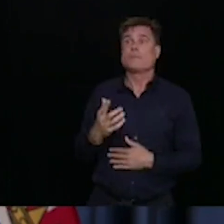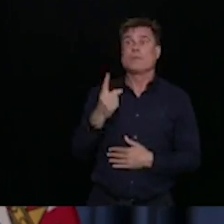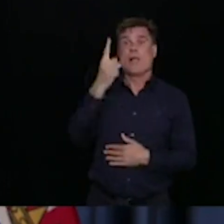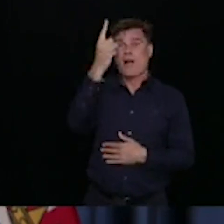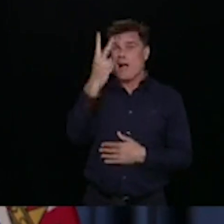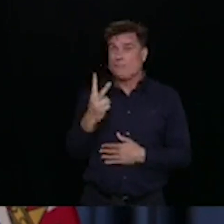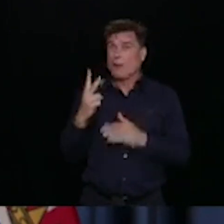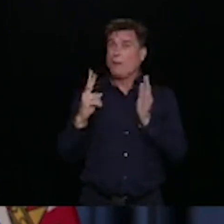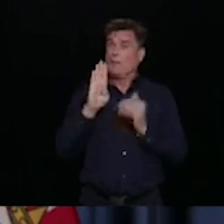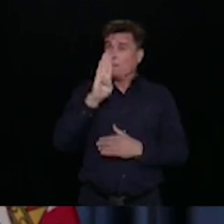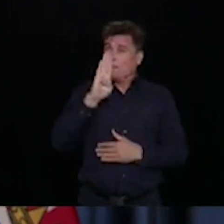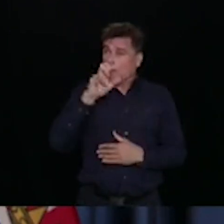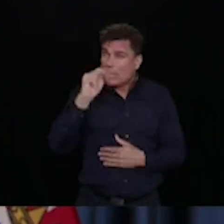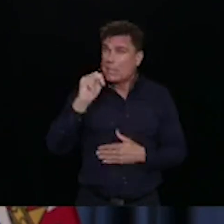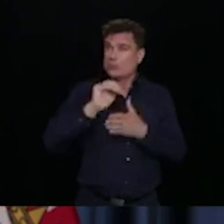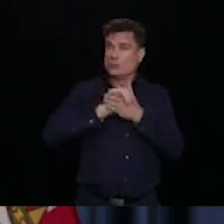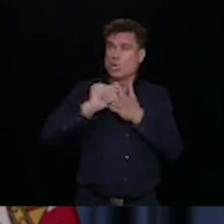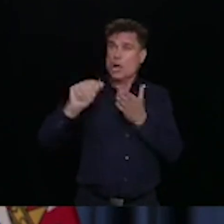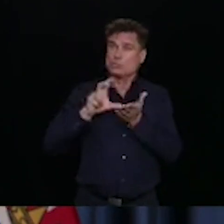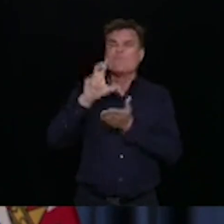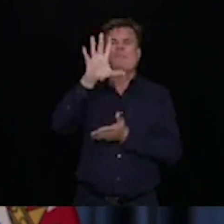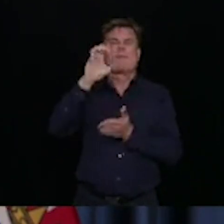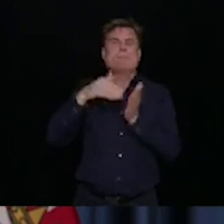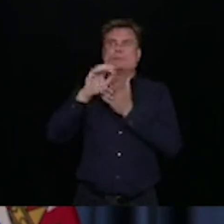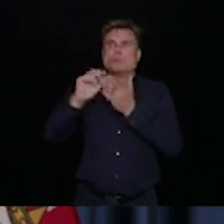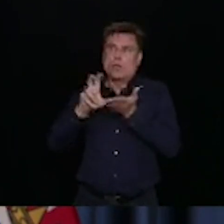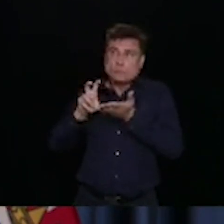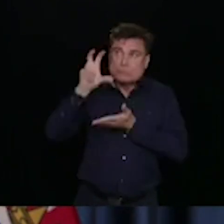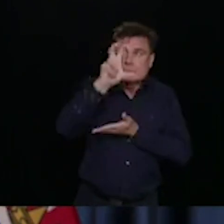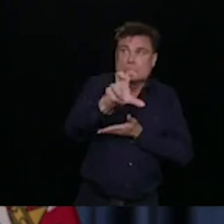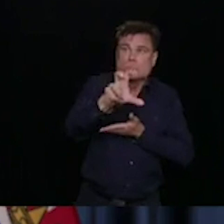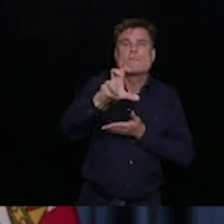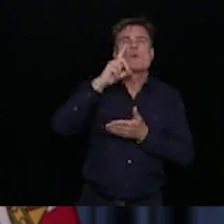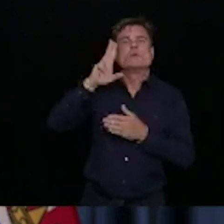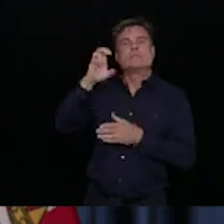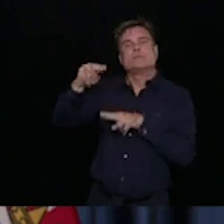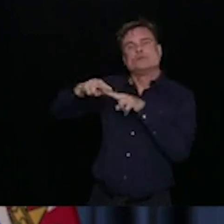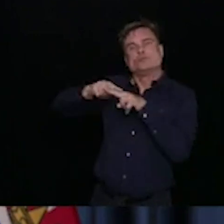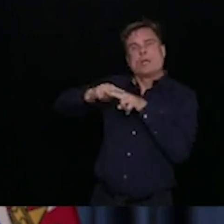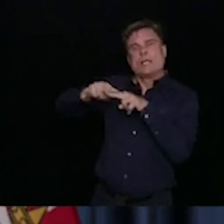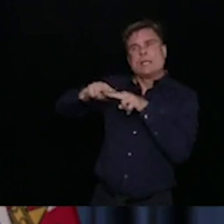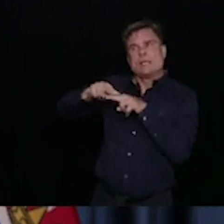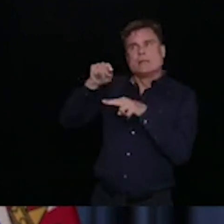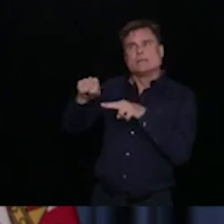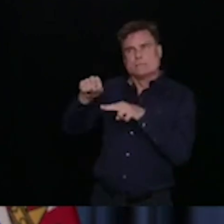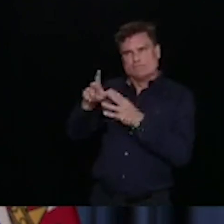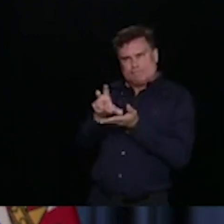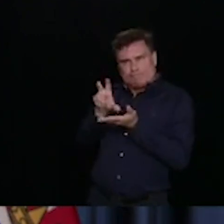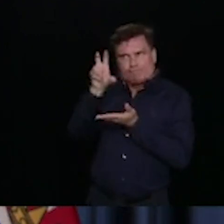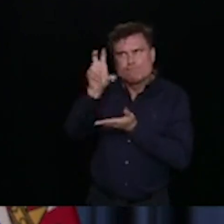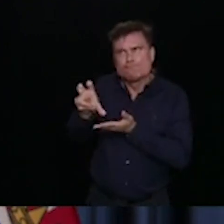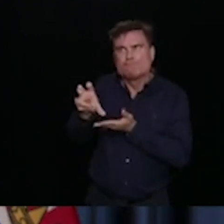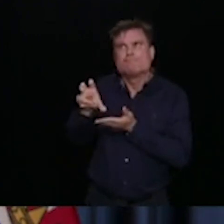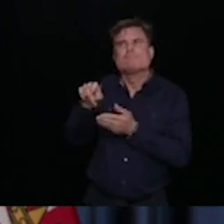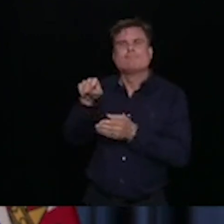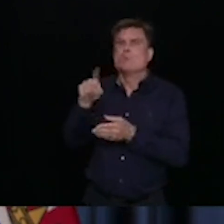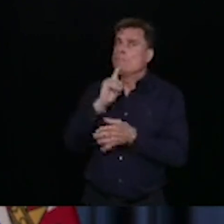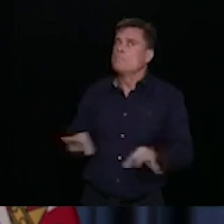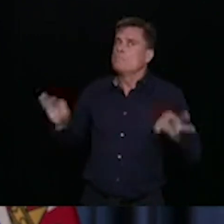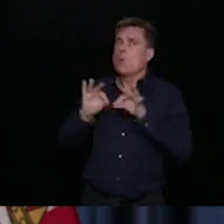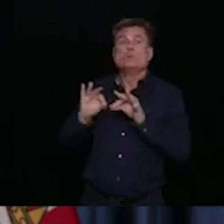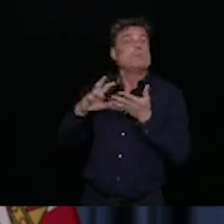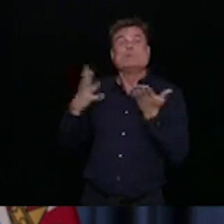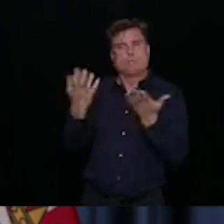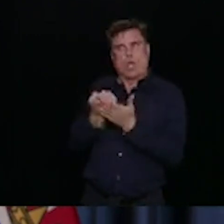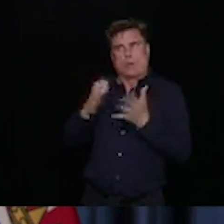million investment by CN Rail here in British Columbia. Private sector investments like that are critical to our success going